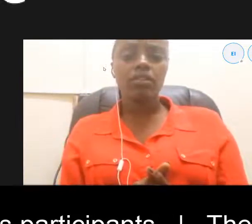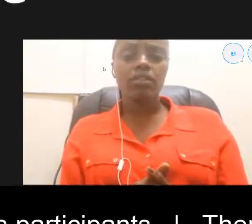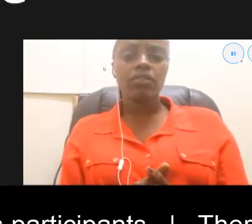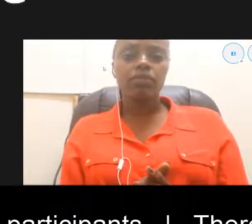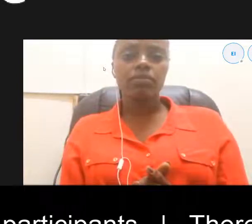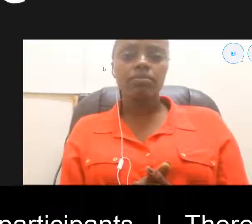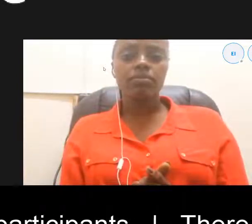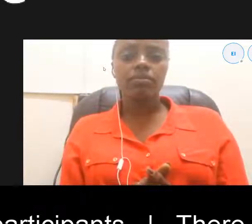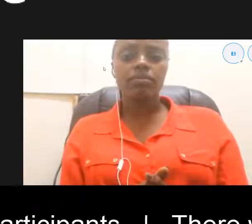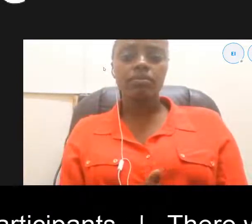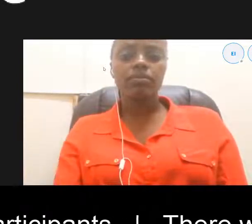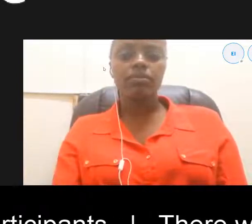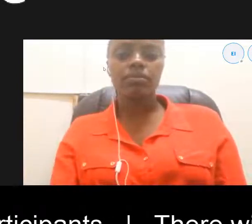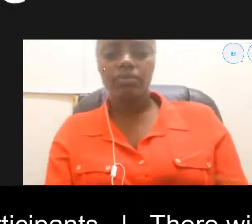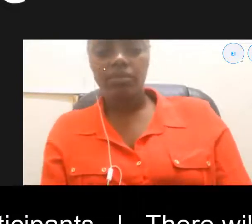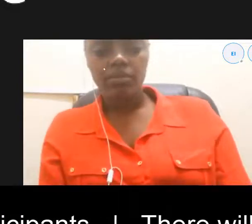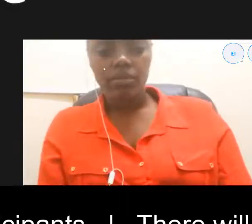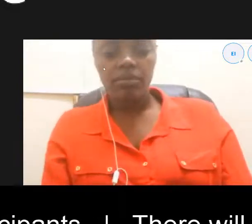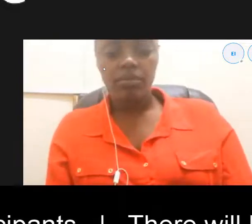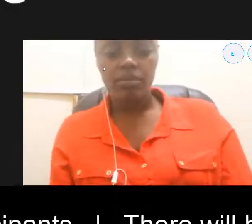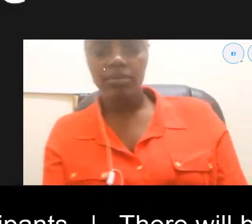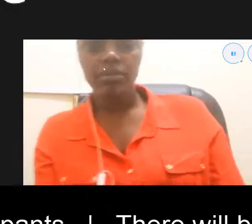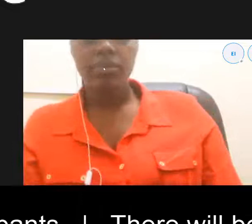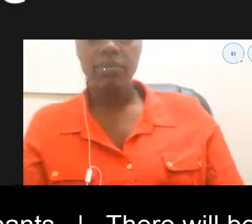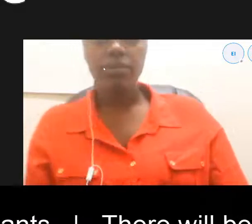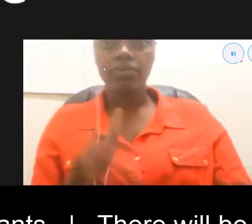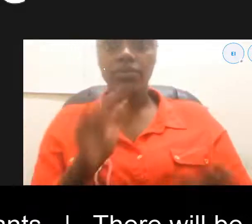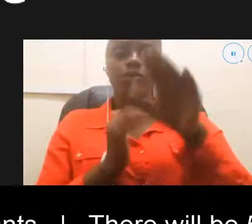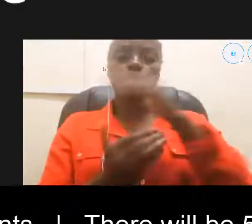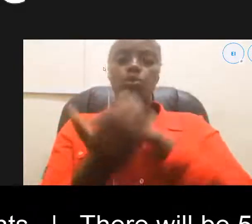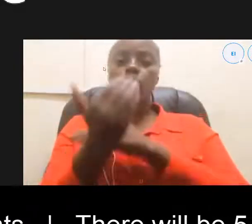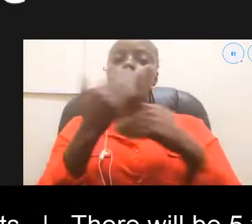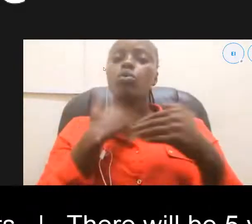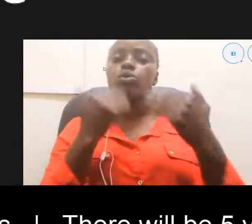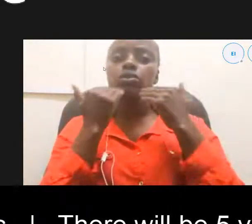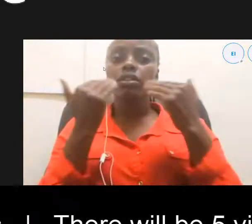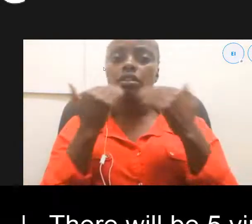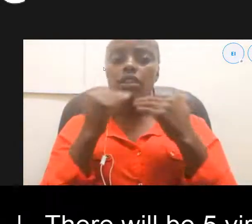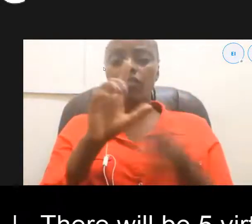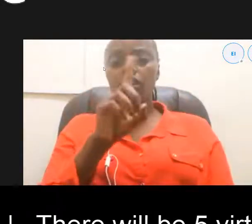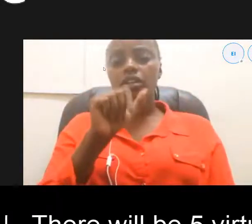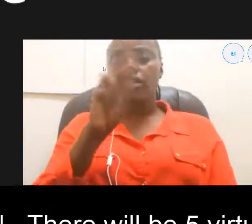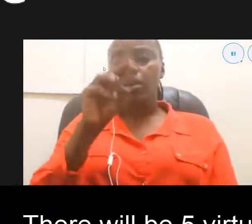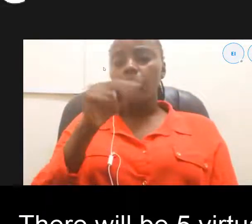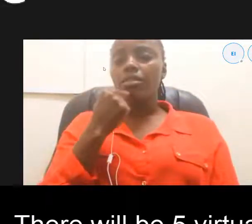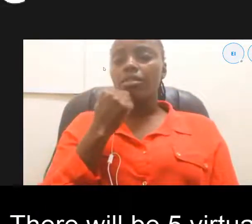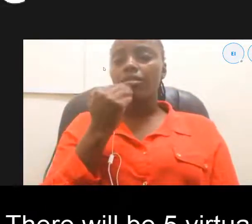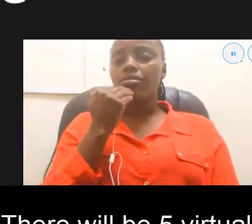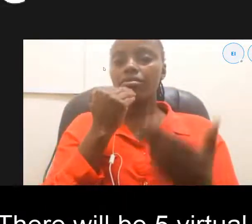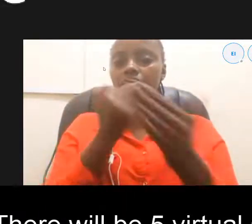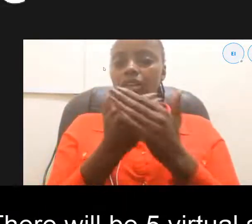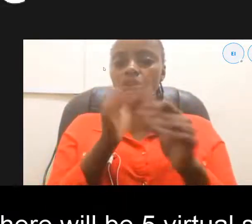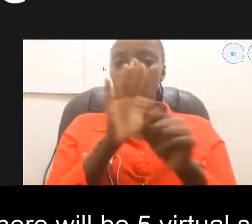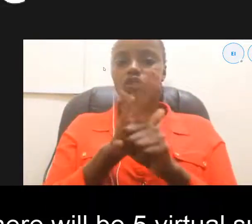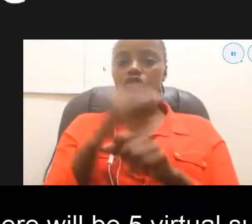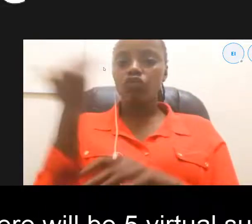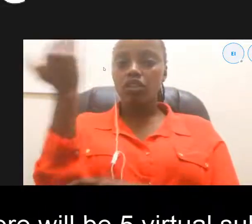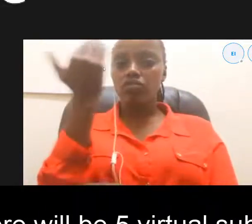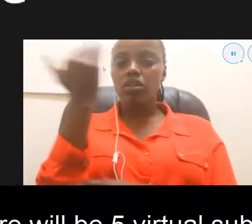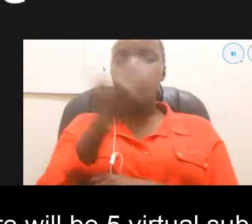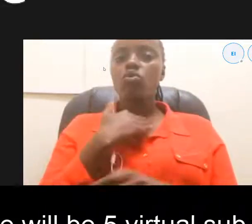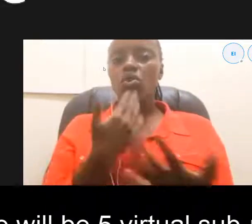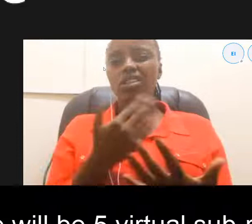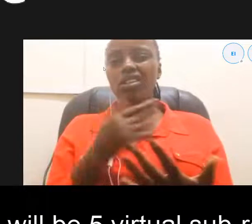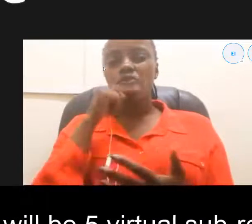Okay. Good morning, everyone. Thank you. Damon, thank you for the presentation. I just wanted to react